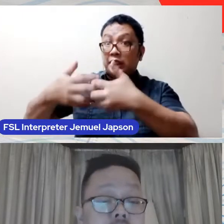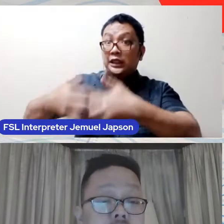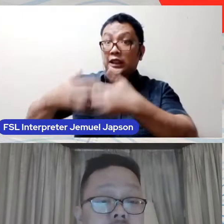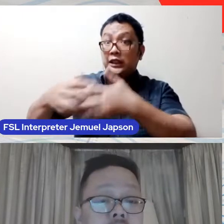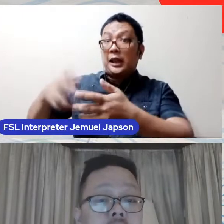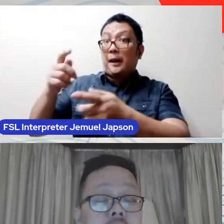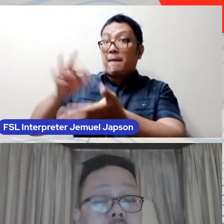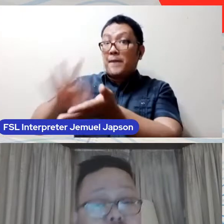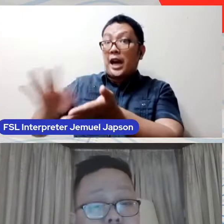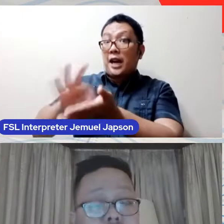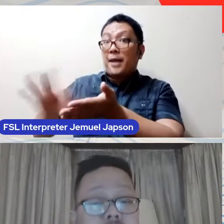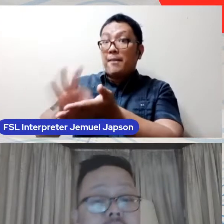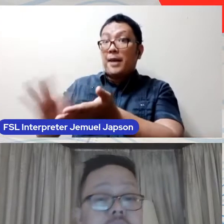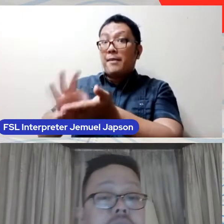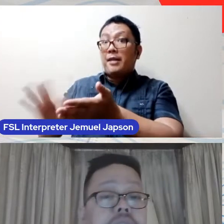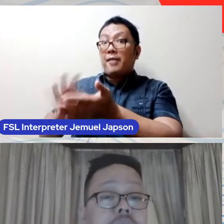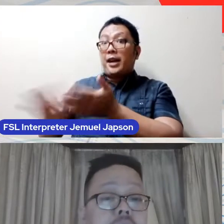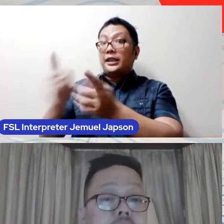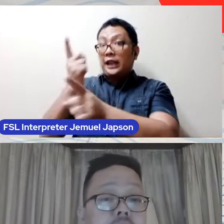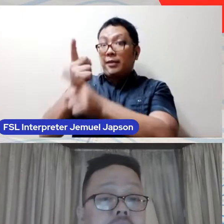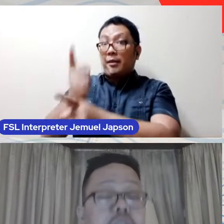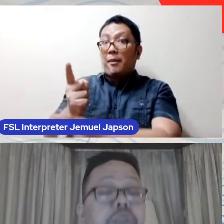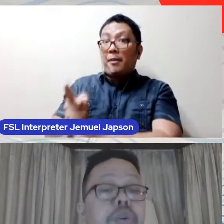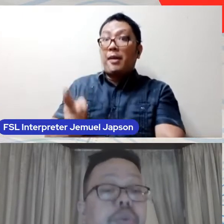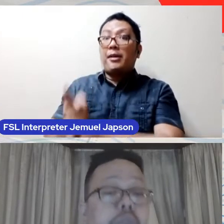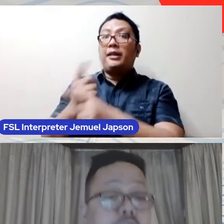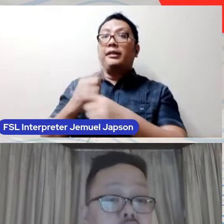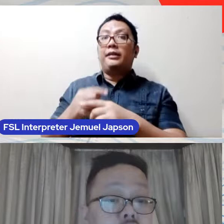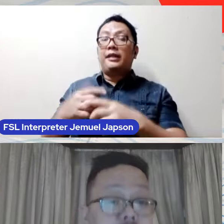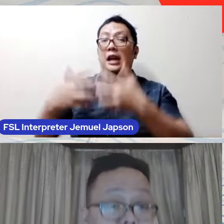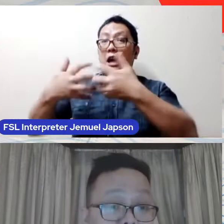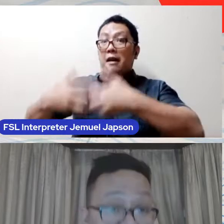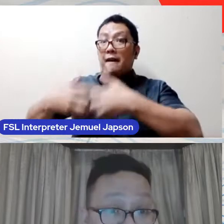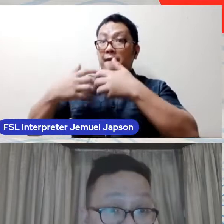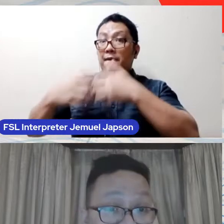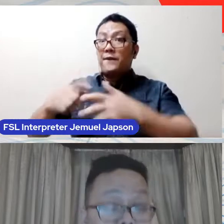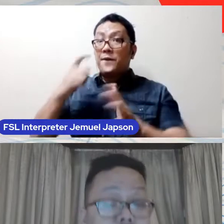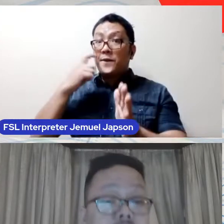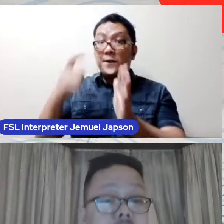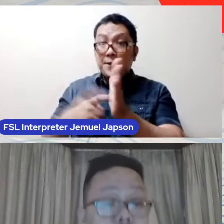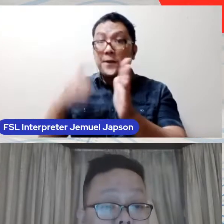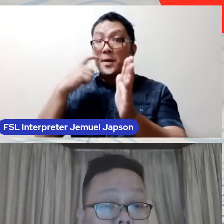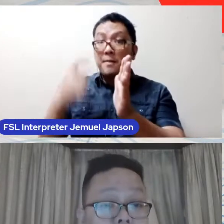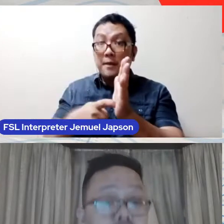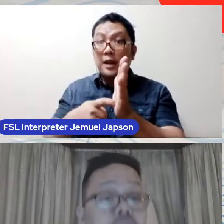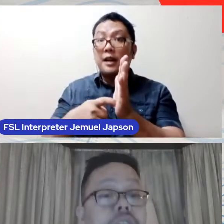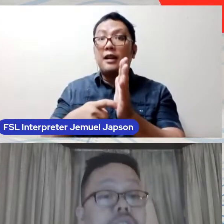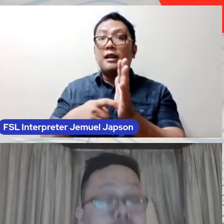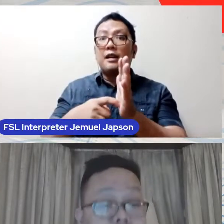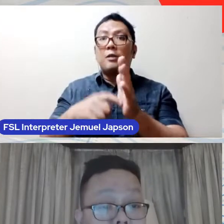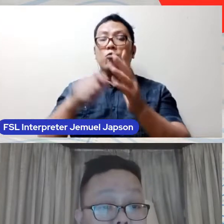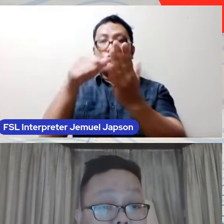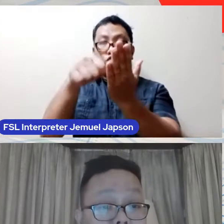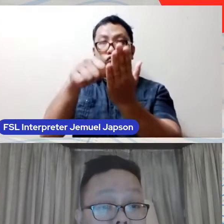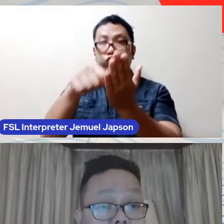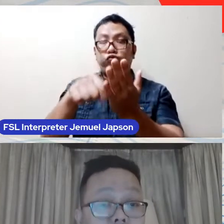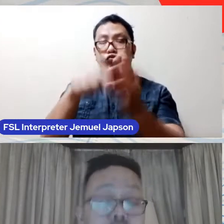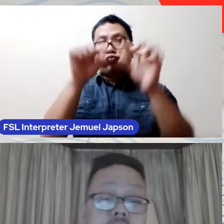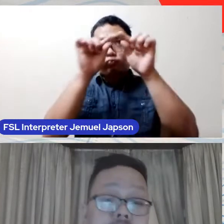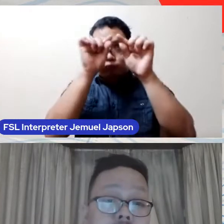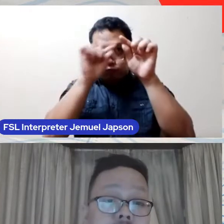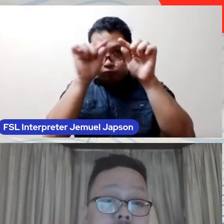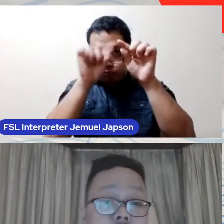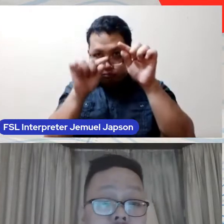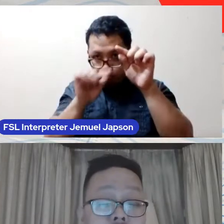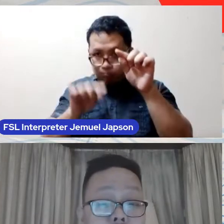the machines, more specifically, if the machines are recognizing the marks on the ballots.